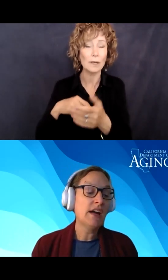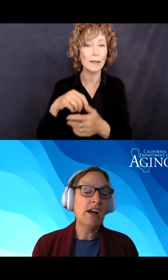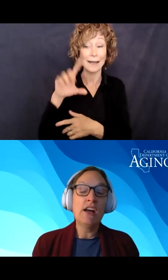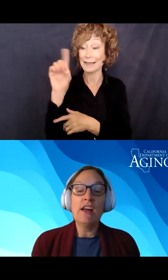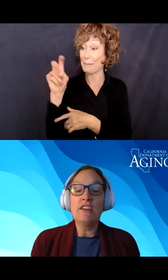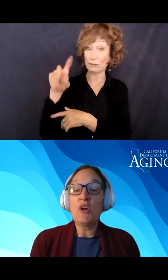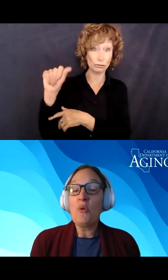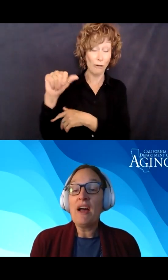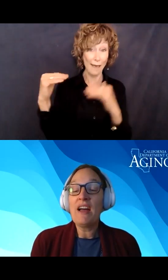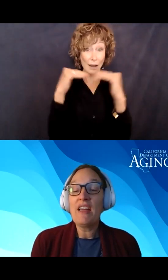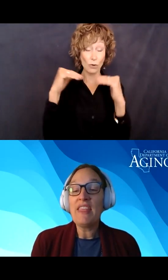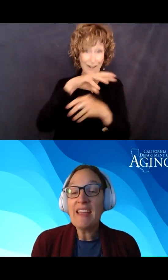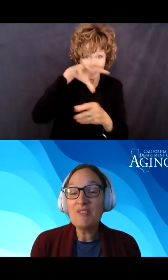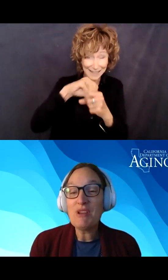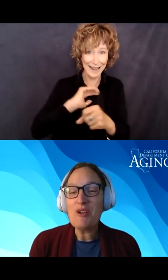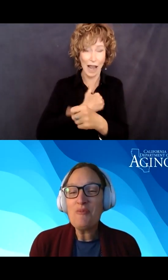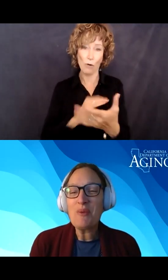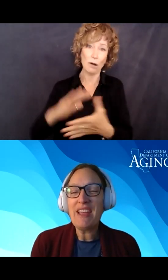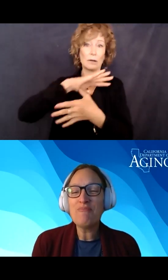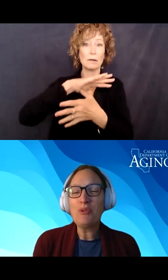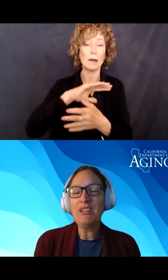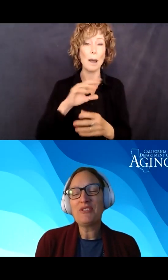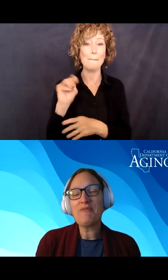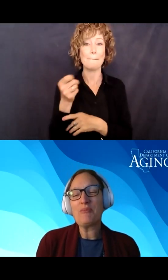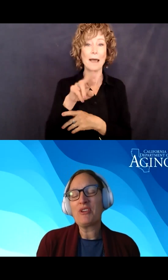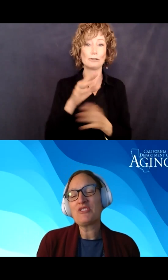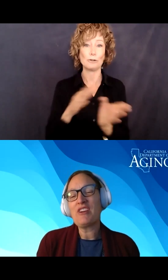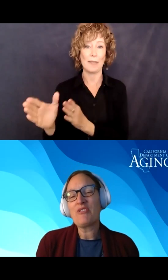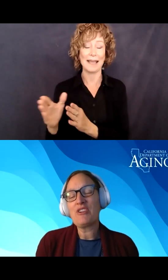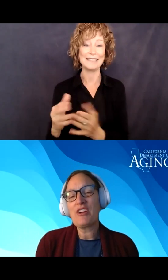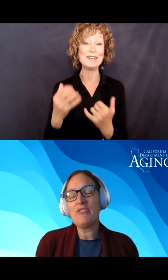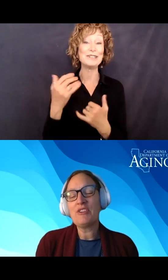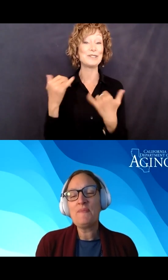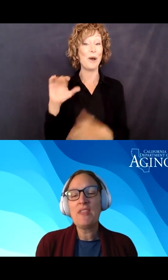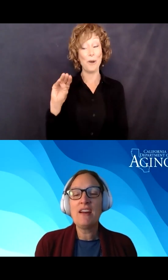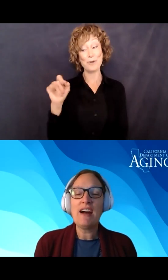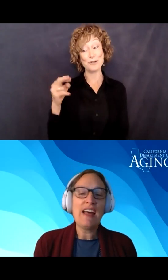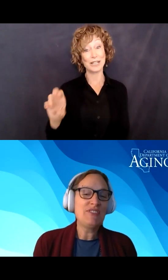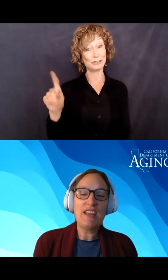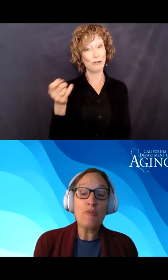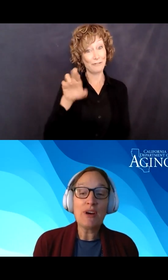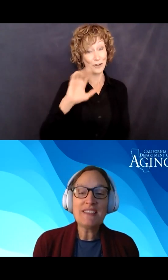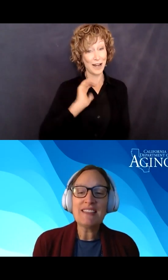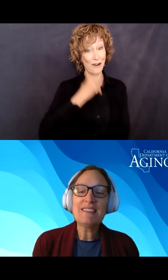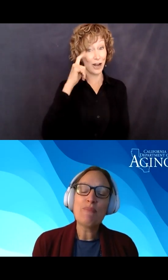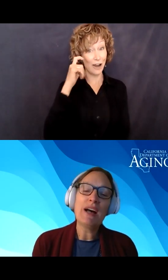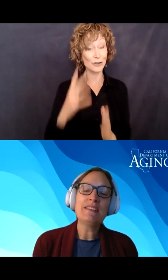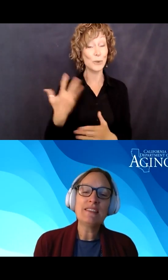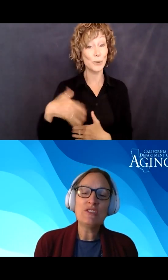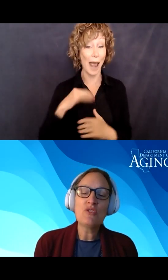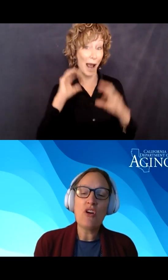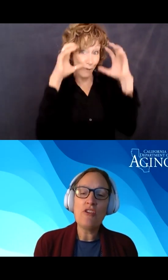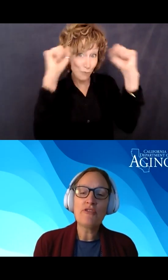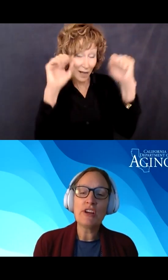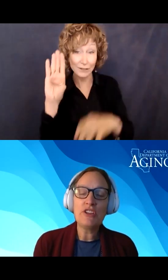throughout. So that gives me hope that we have bold leadership from Maria Shriver and our governor. I have to say, our president,